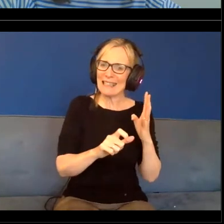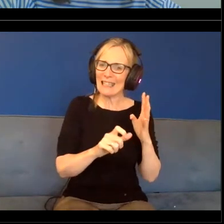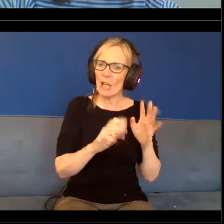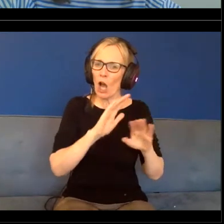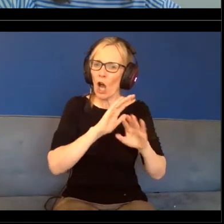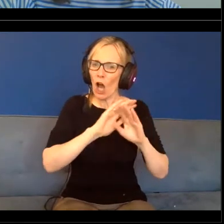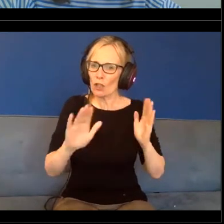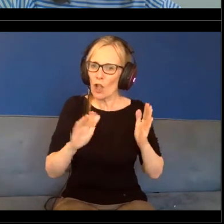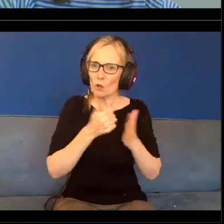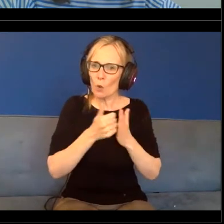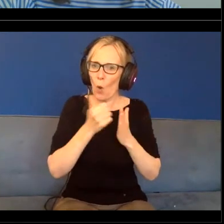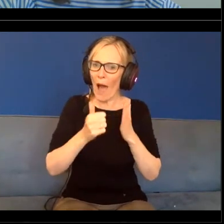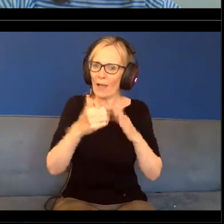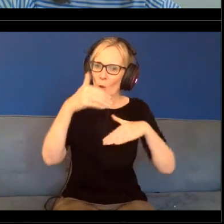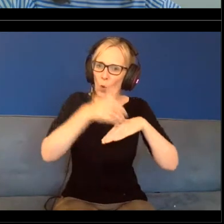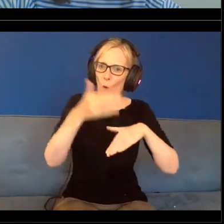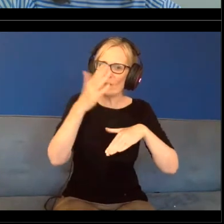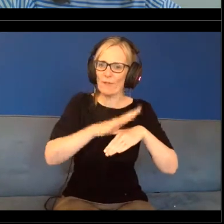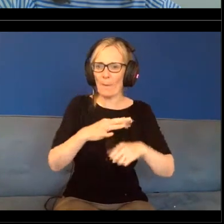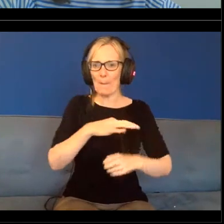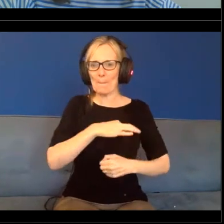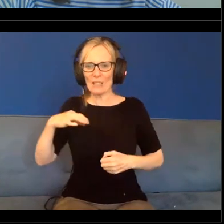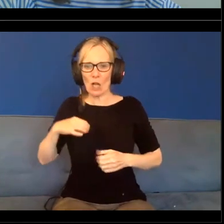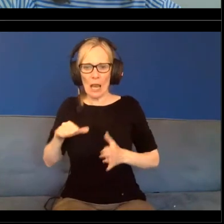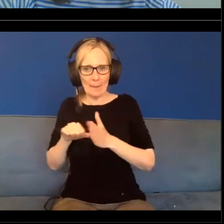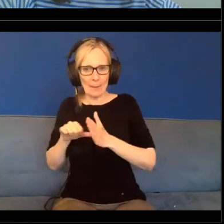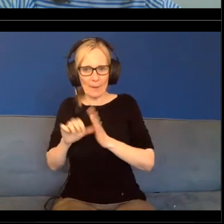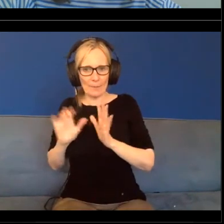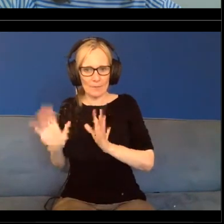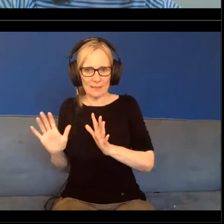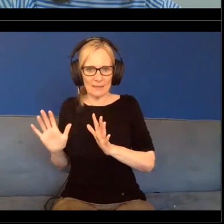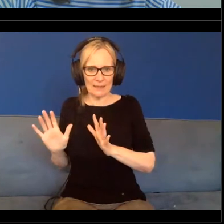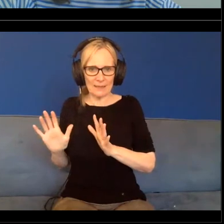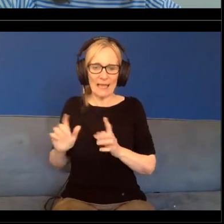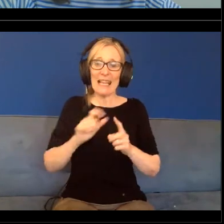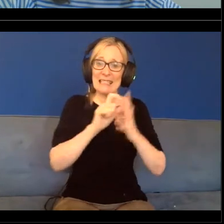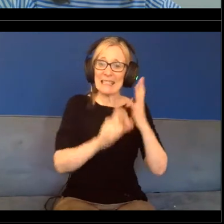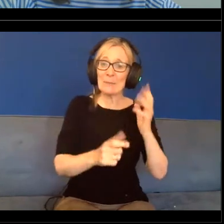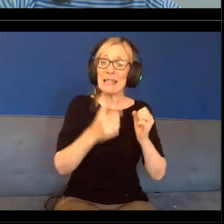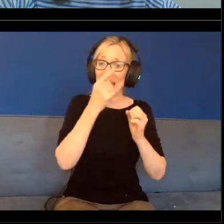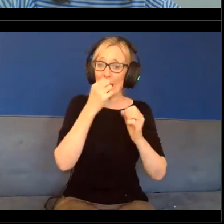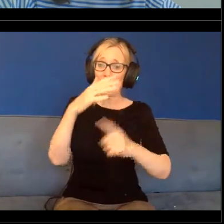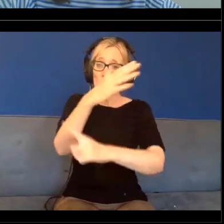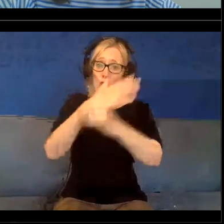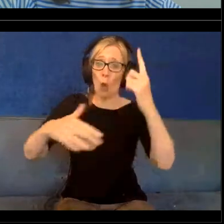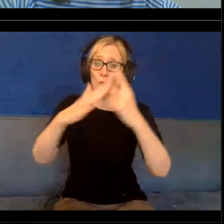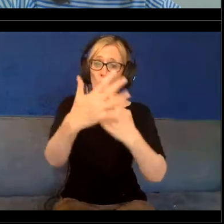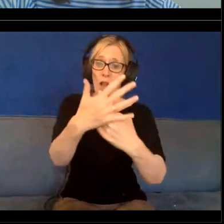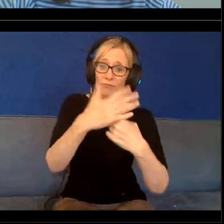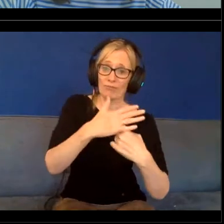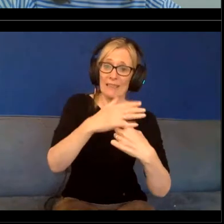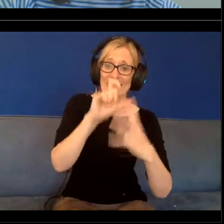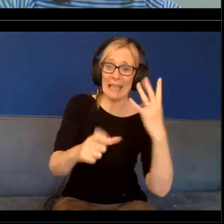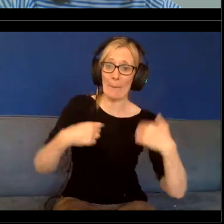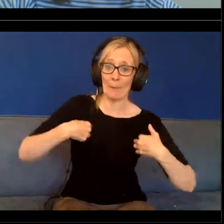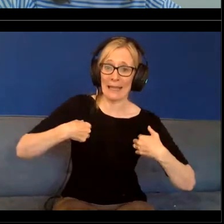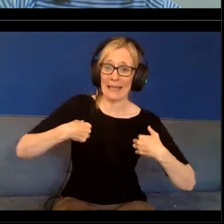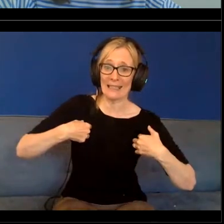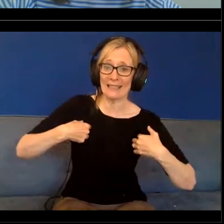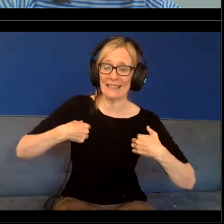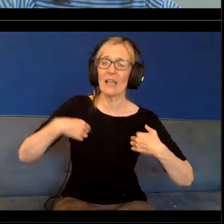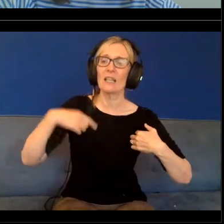the person's impairment. A disability is related to social circumstances within kind of our